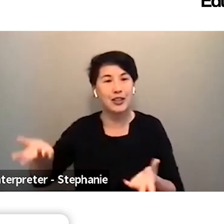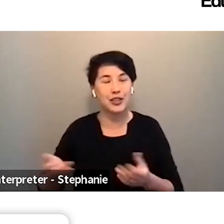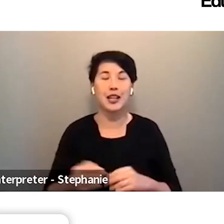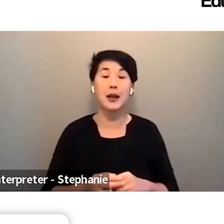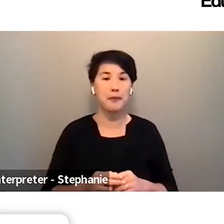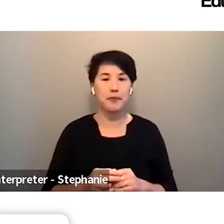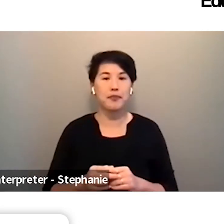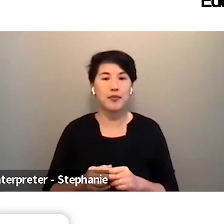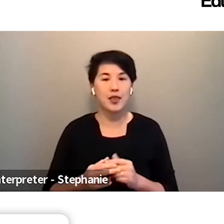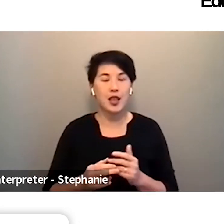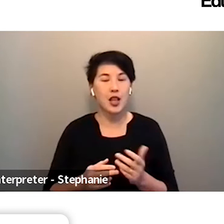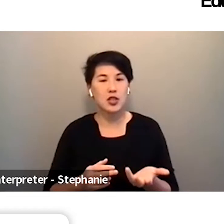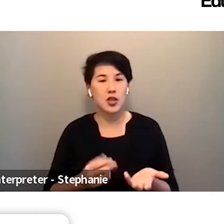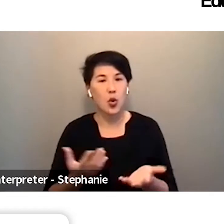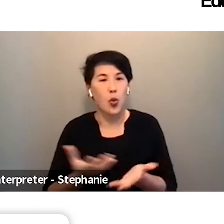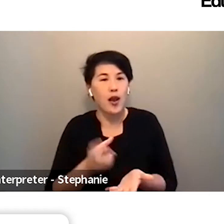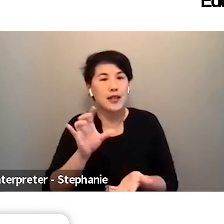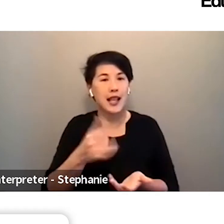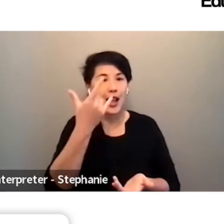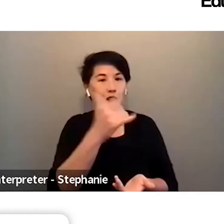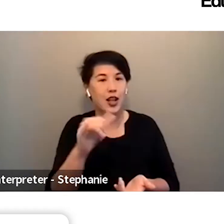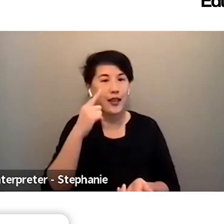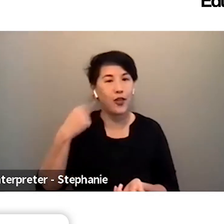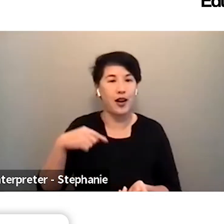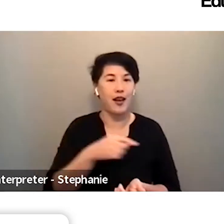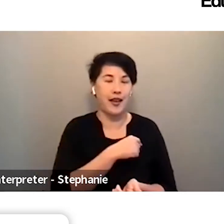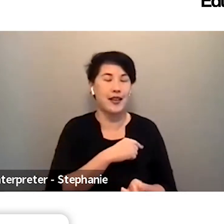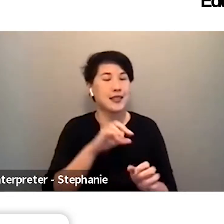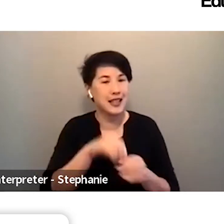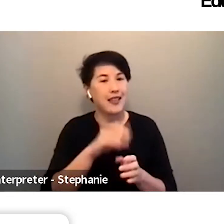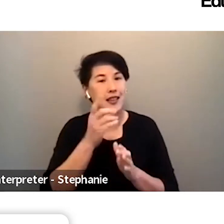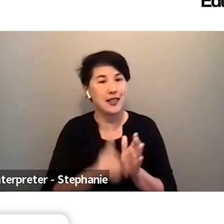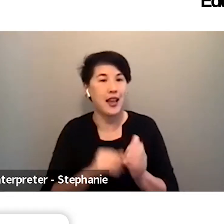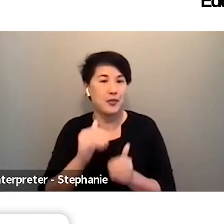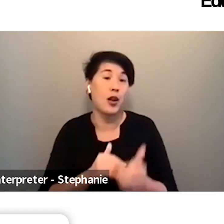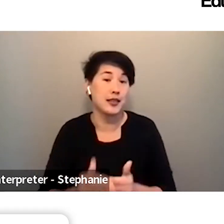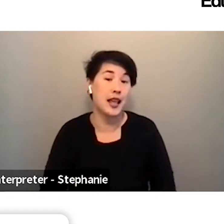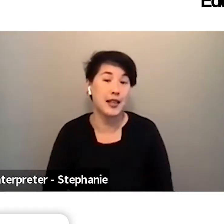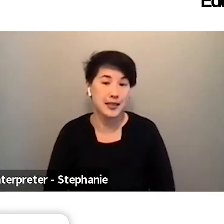what else does that kind of look like for us in the design process?